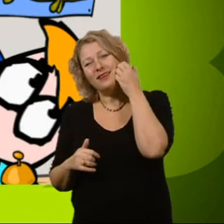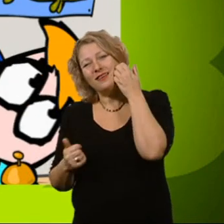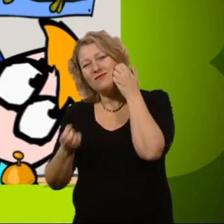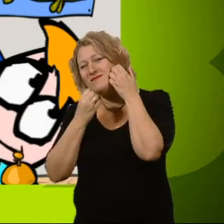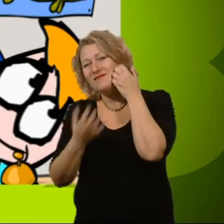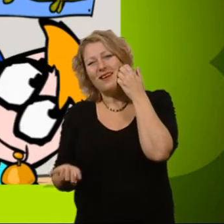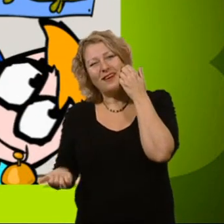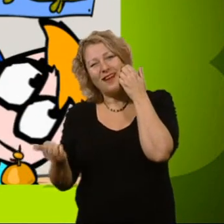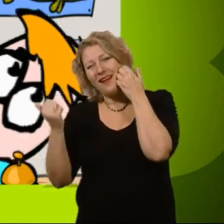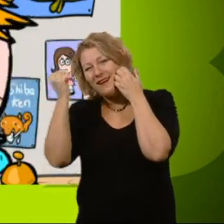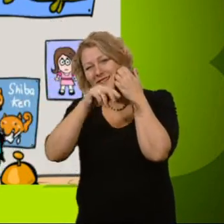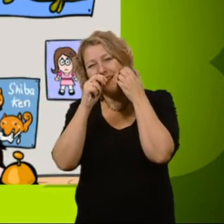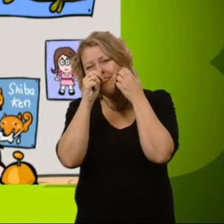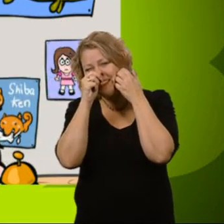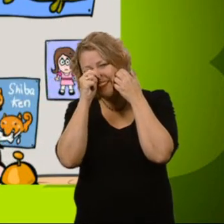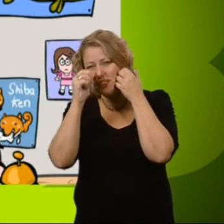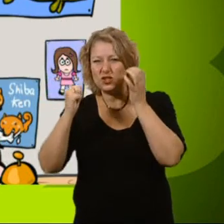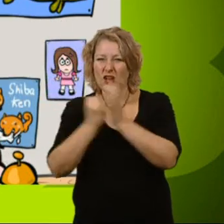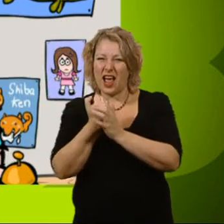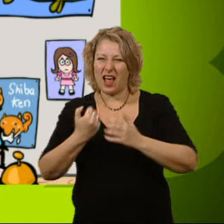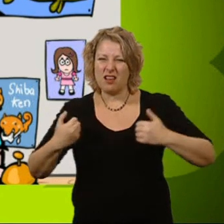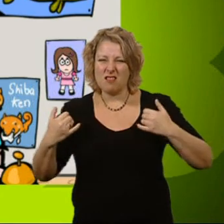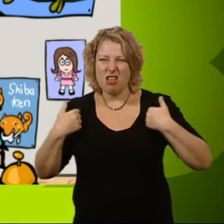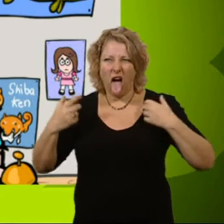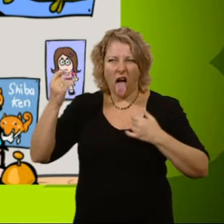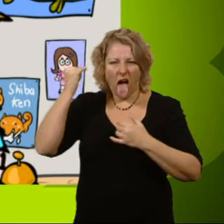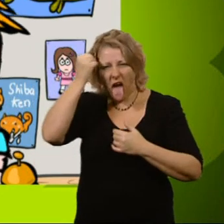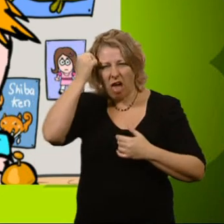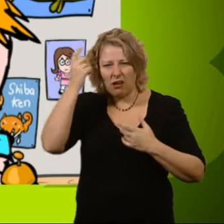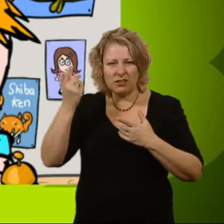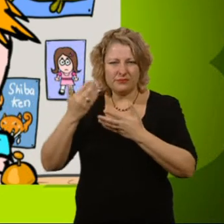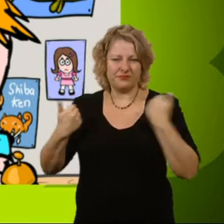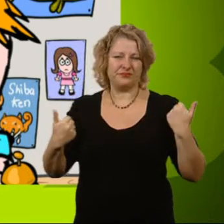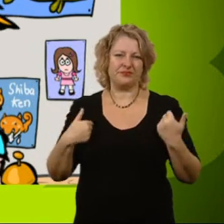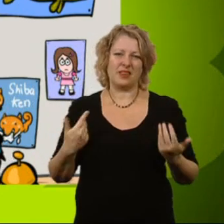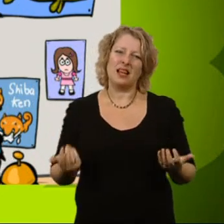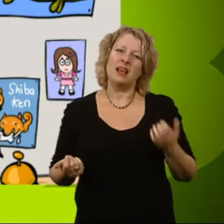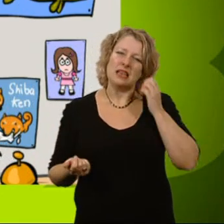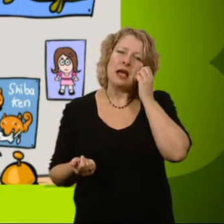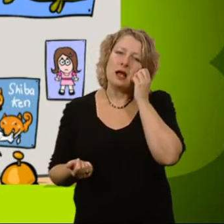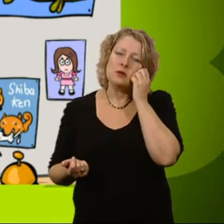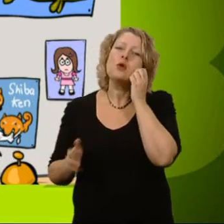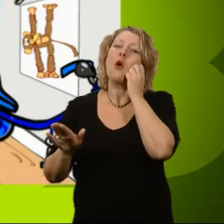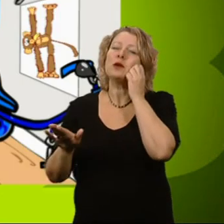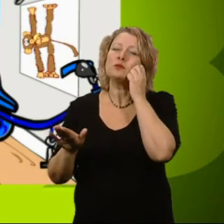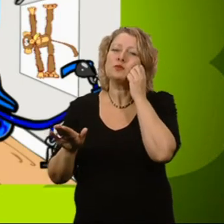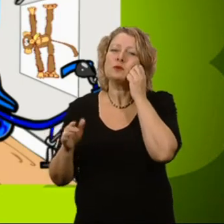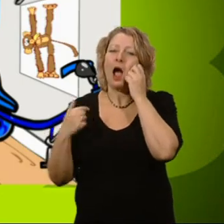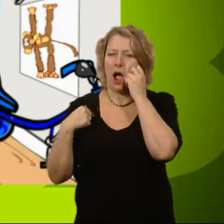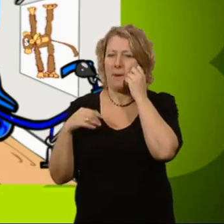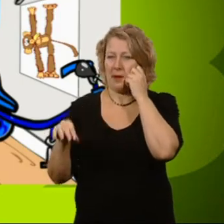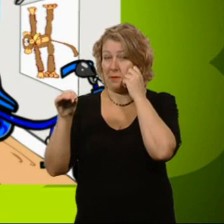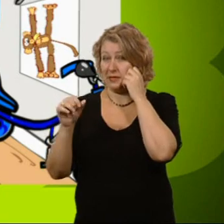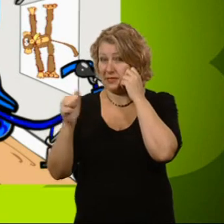pretty. Yeah, shame to let those two big gibbers split us up like that. Yeah, okay, little Susan, I'll pick you up at